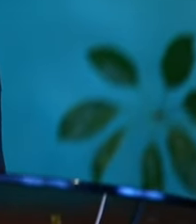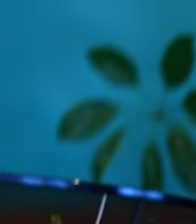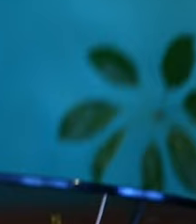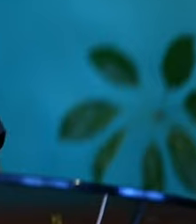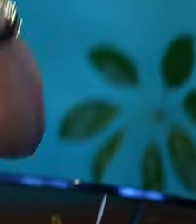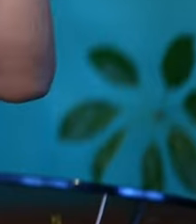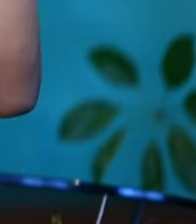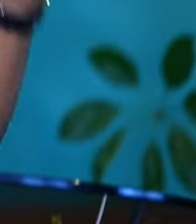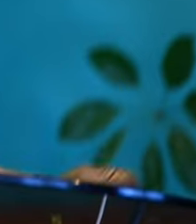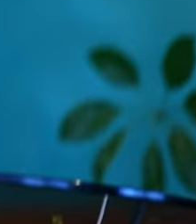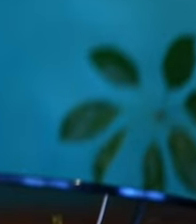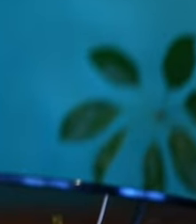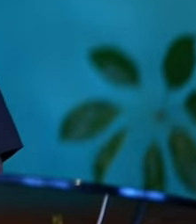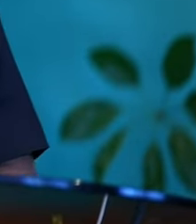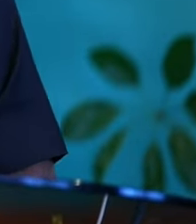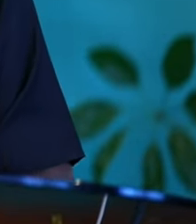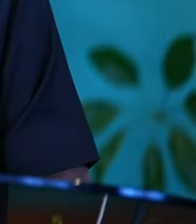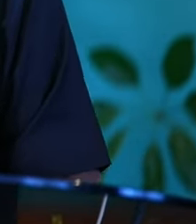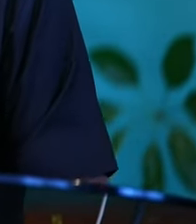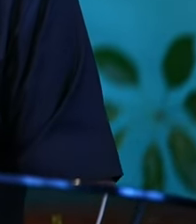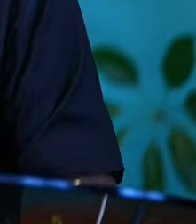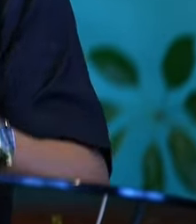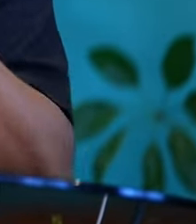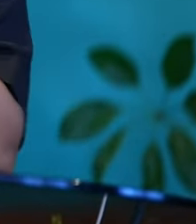families, subheading, build,